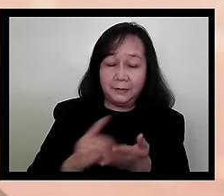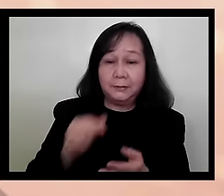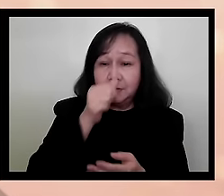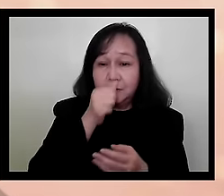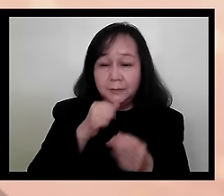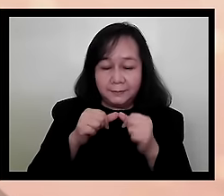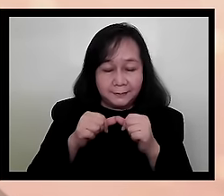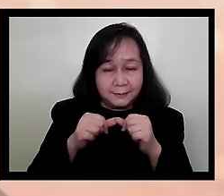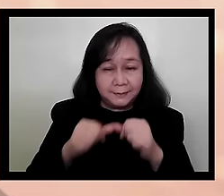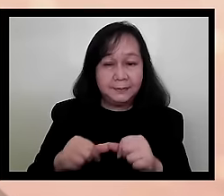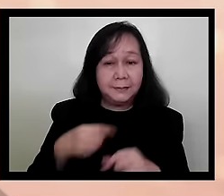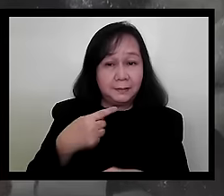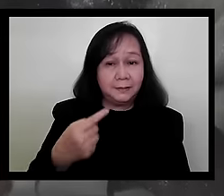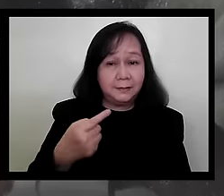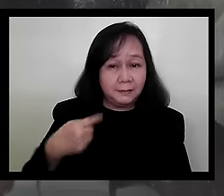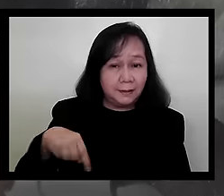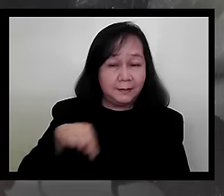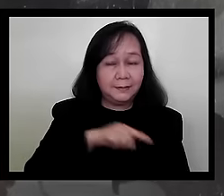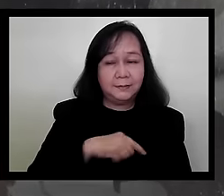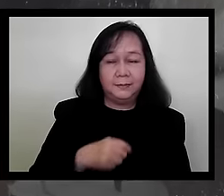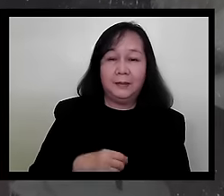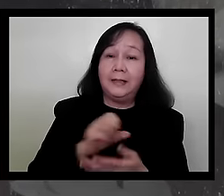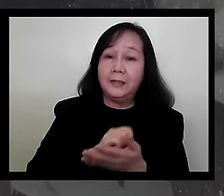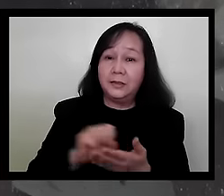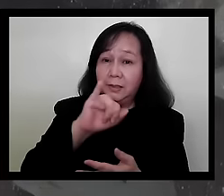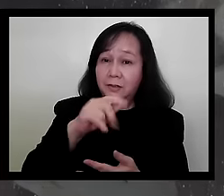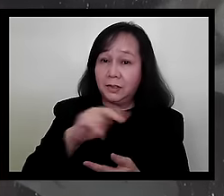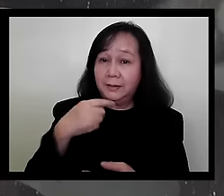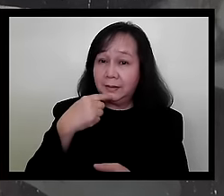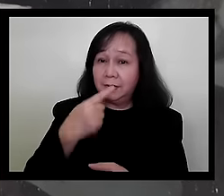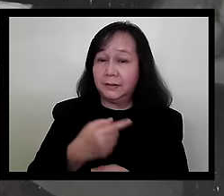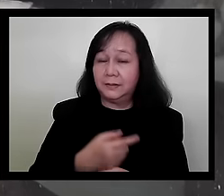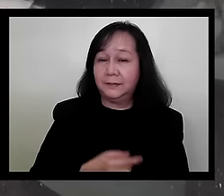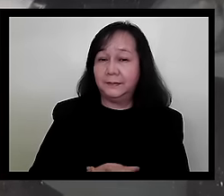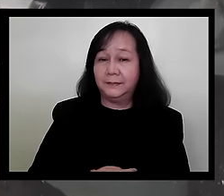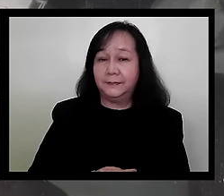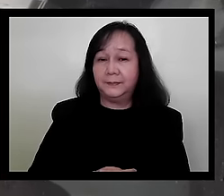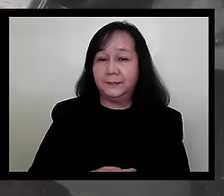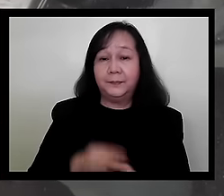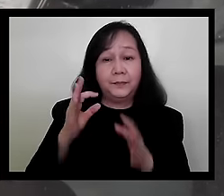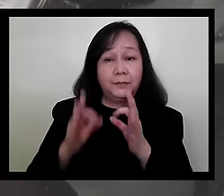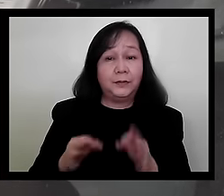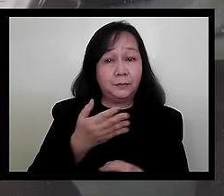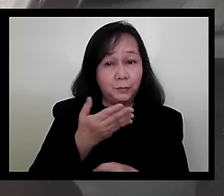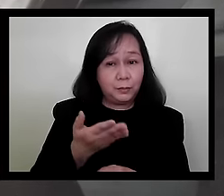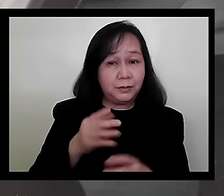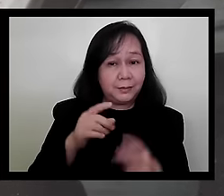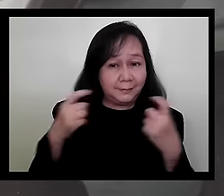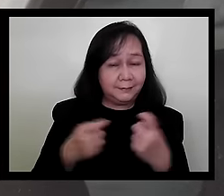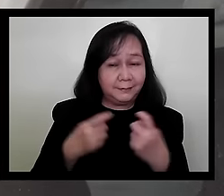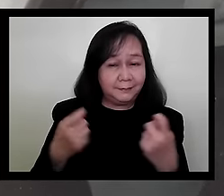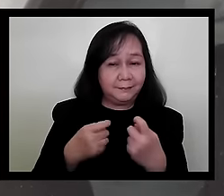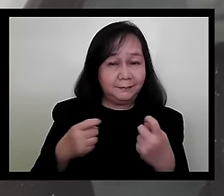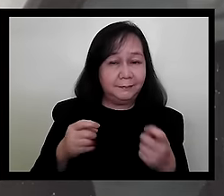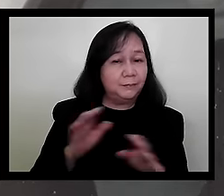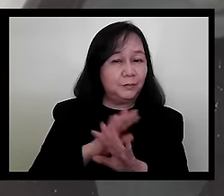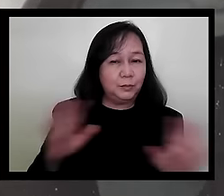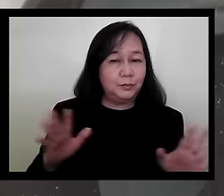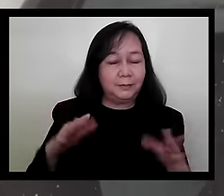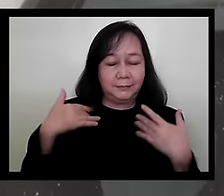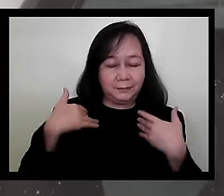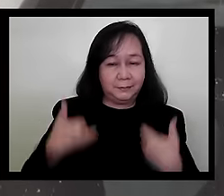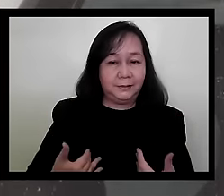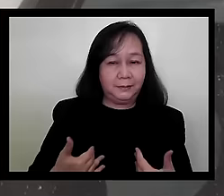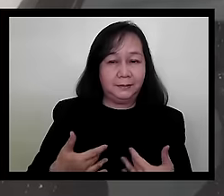persistence enters St John says if you sin do not